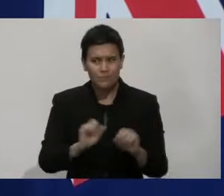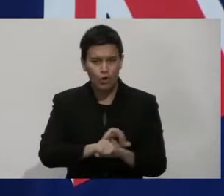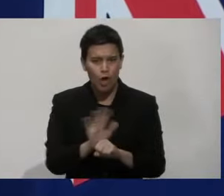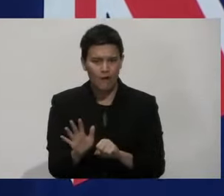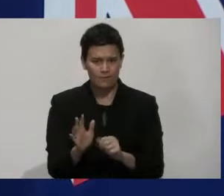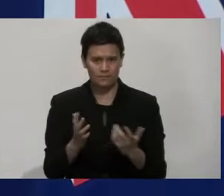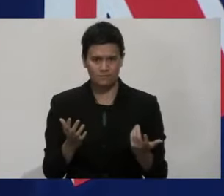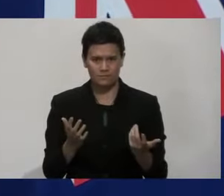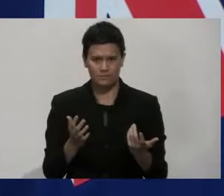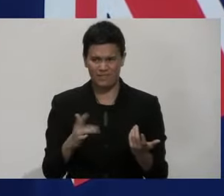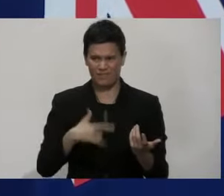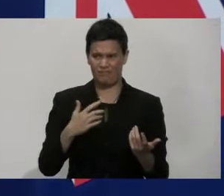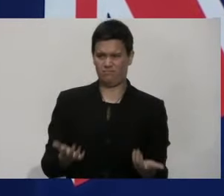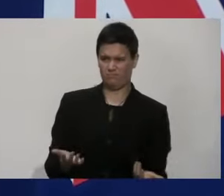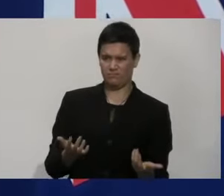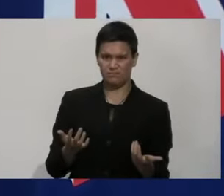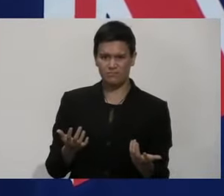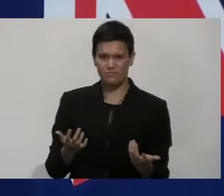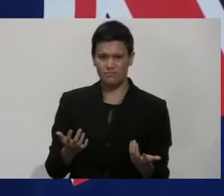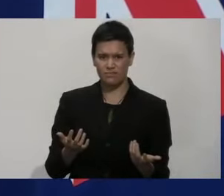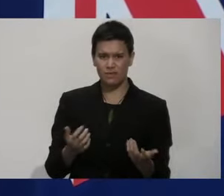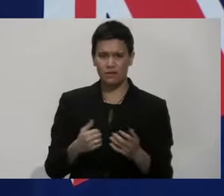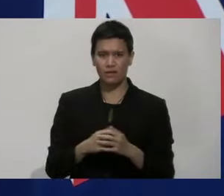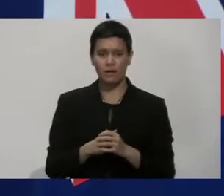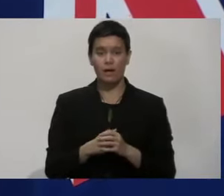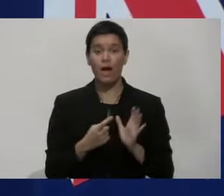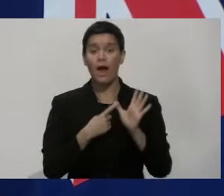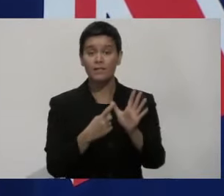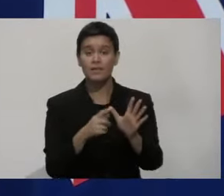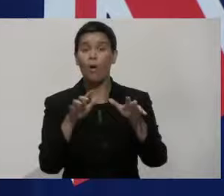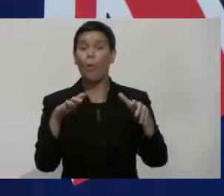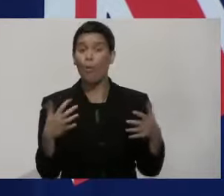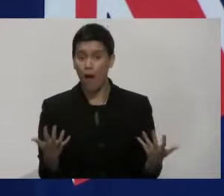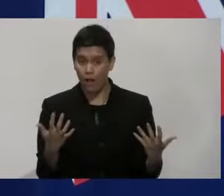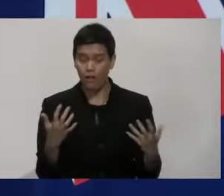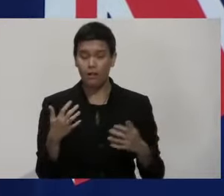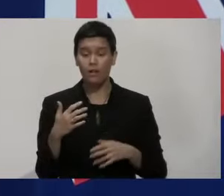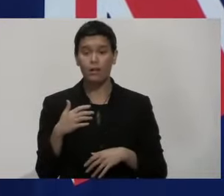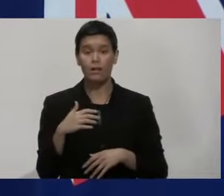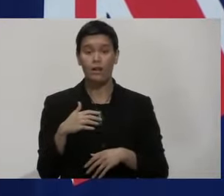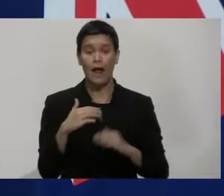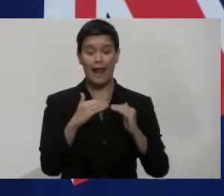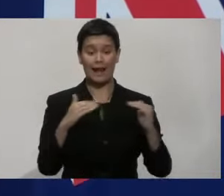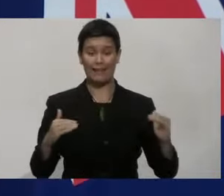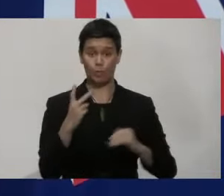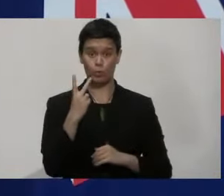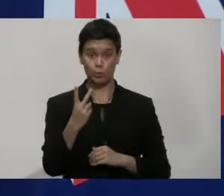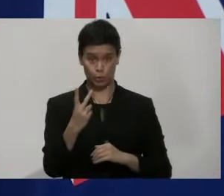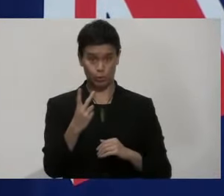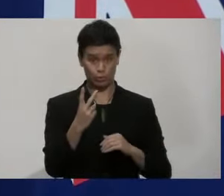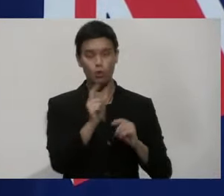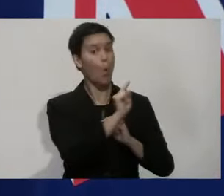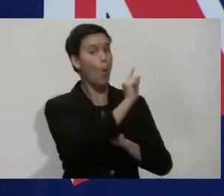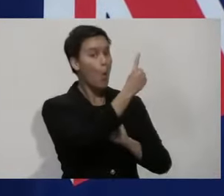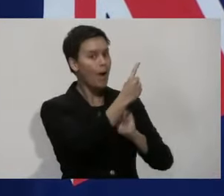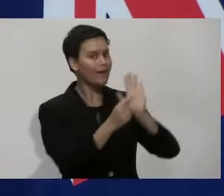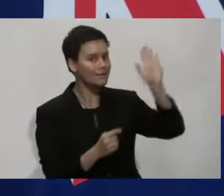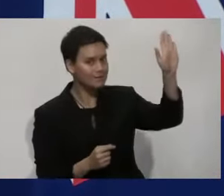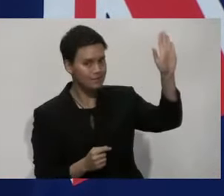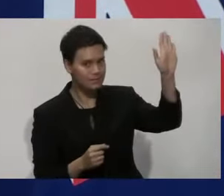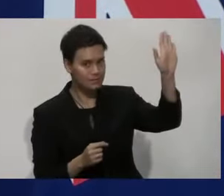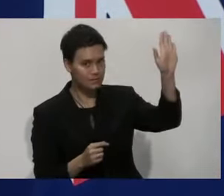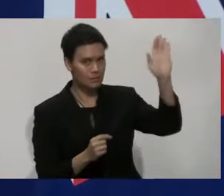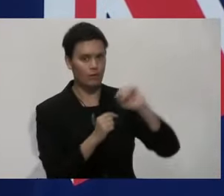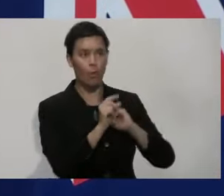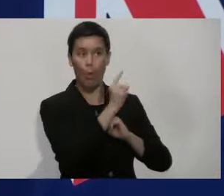they can have 100. Again, so just keeping in mind the stepped approach, stepping into level 2.